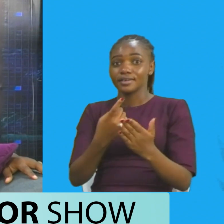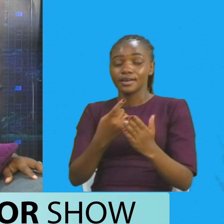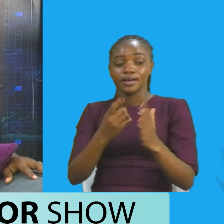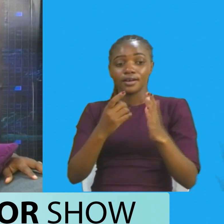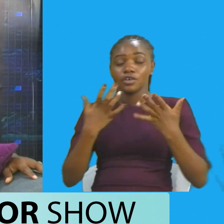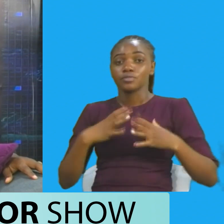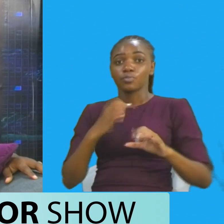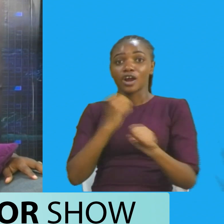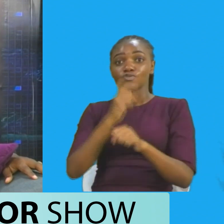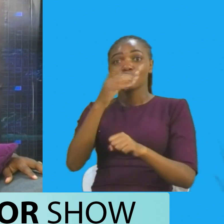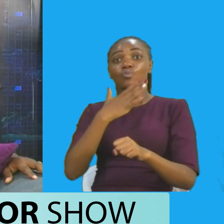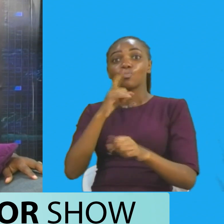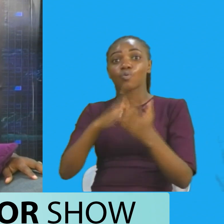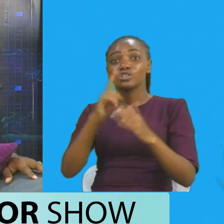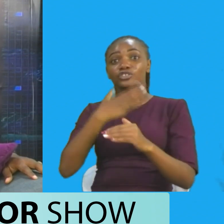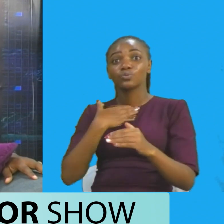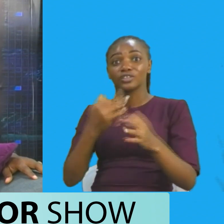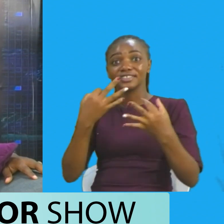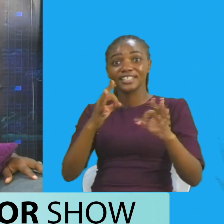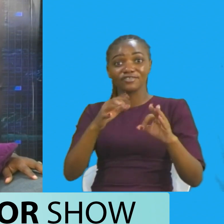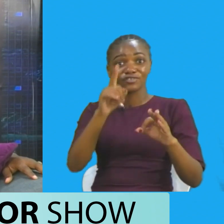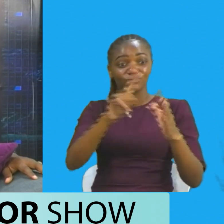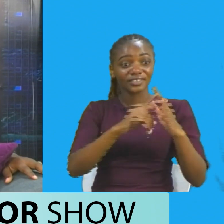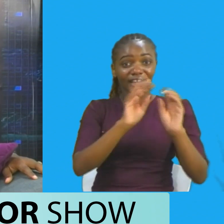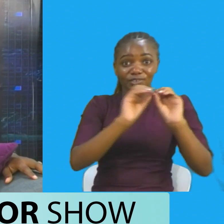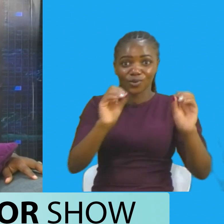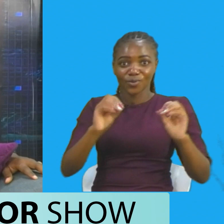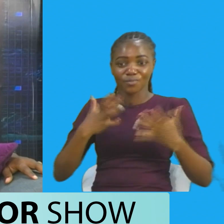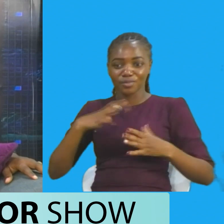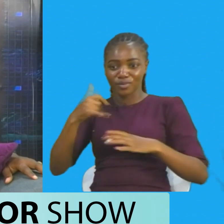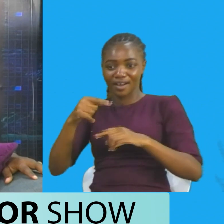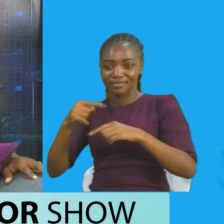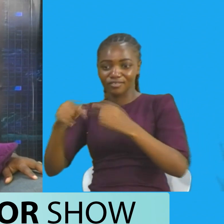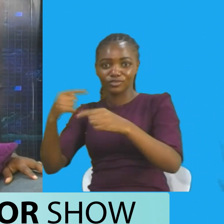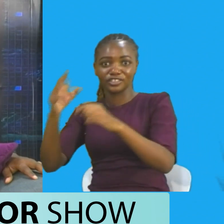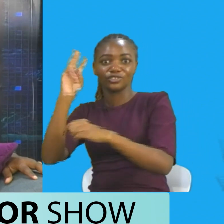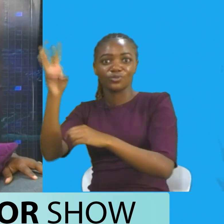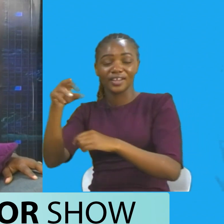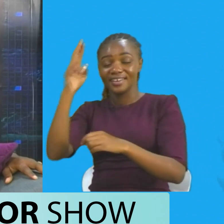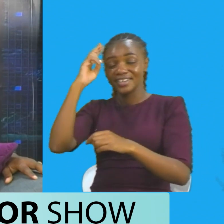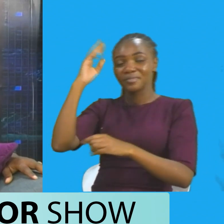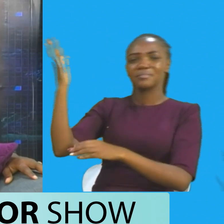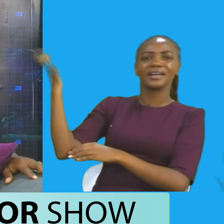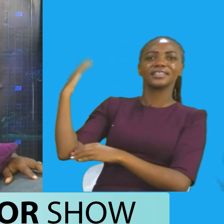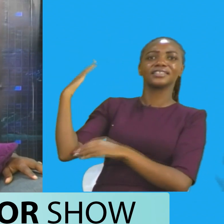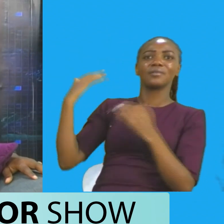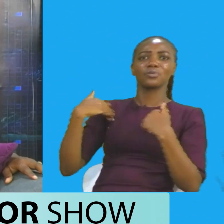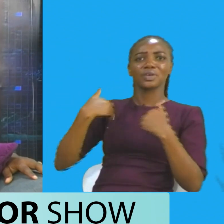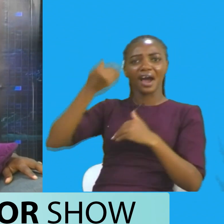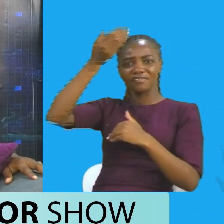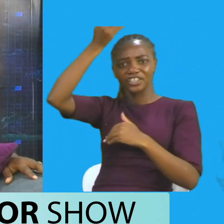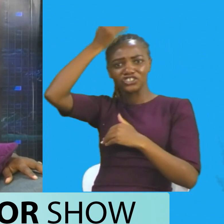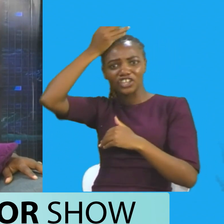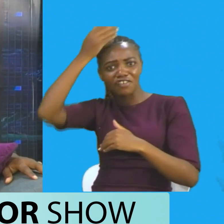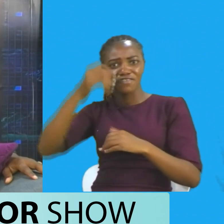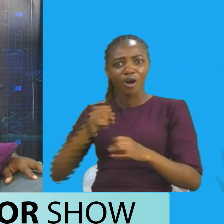doing what you're doing right now. You're not inventing anything new. There were chefs before, there were models before, there were catwalk trainers before. So